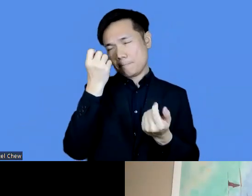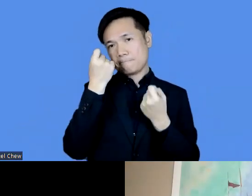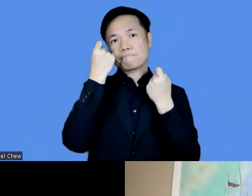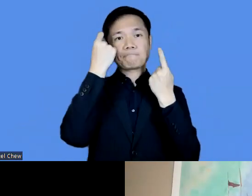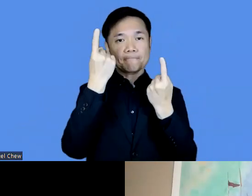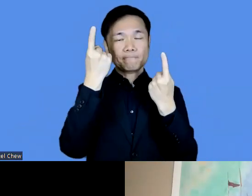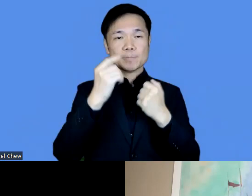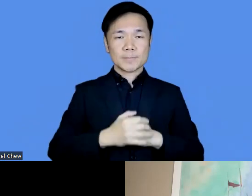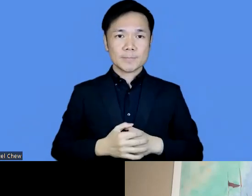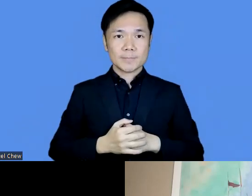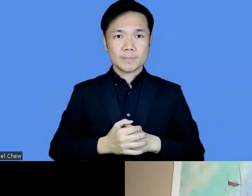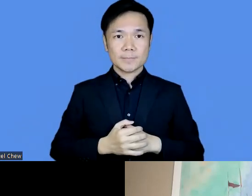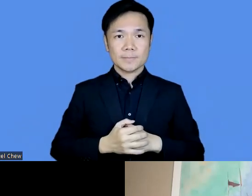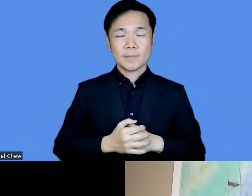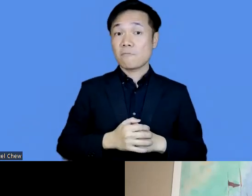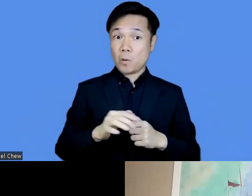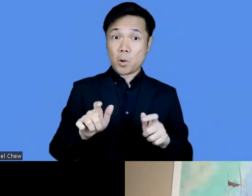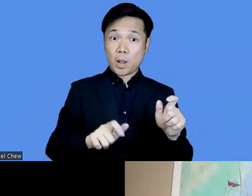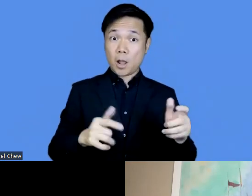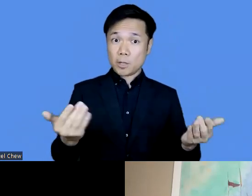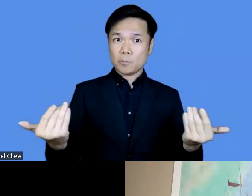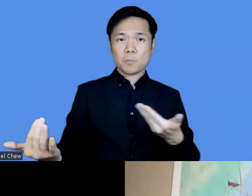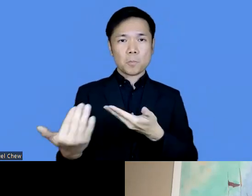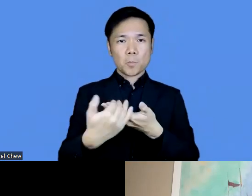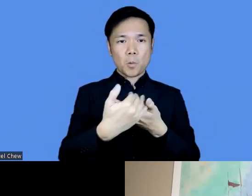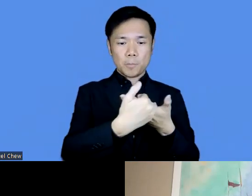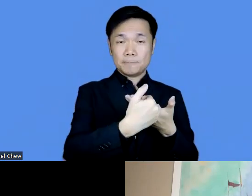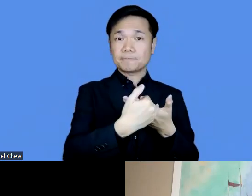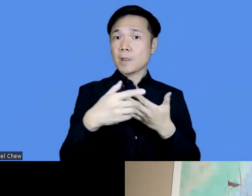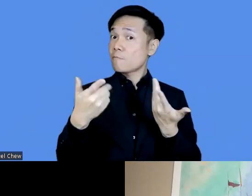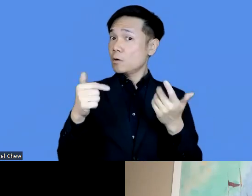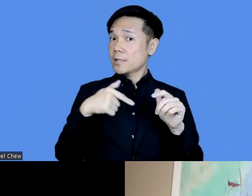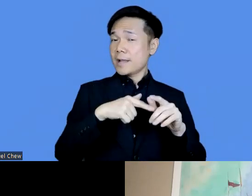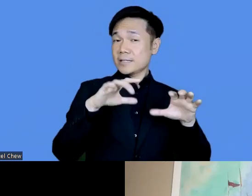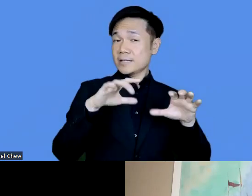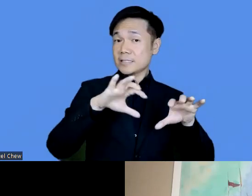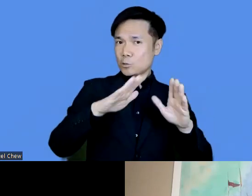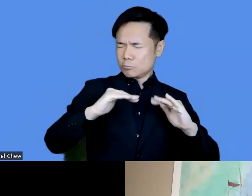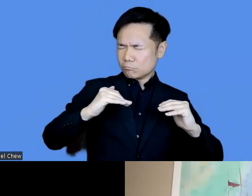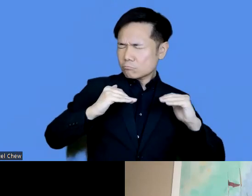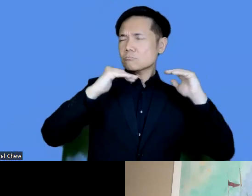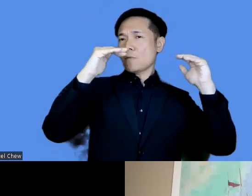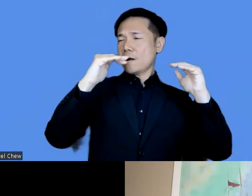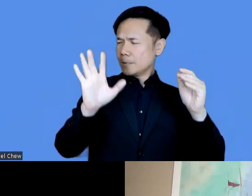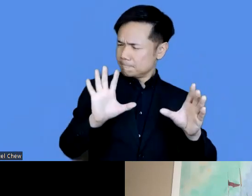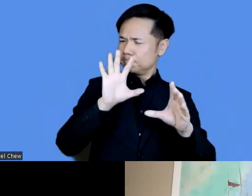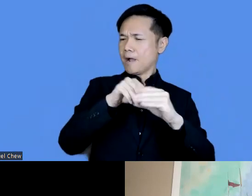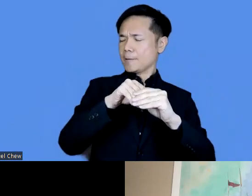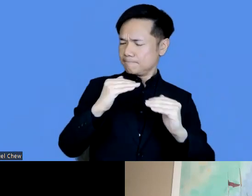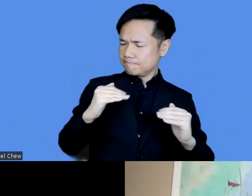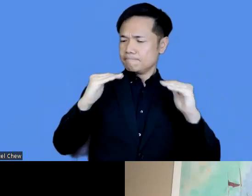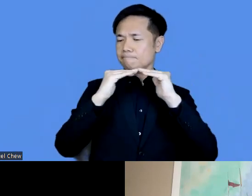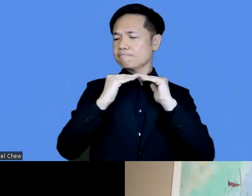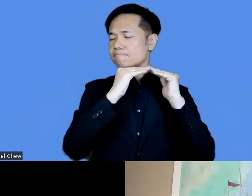to participate effectively in development and in all aspects of society. So the aspects